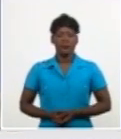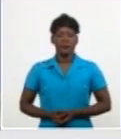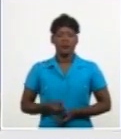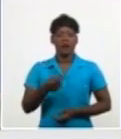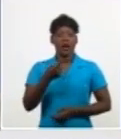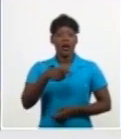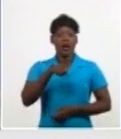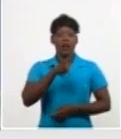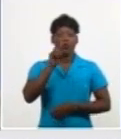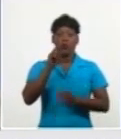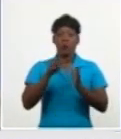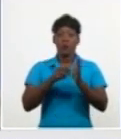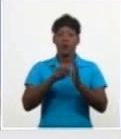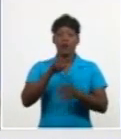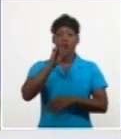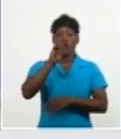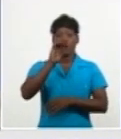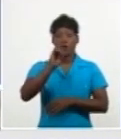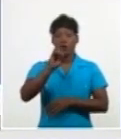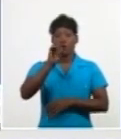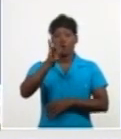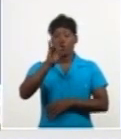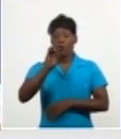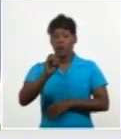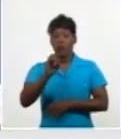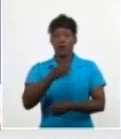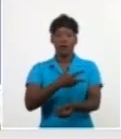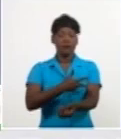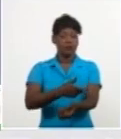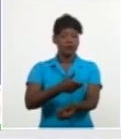epidemiological or clinical risks. Yesterday,